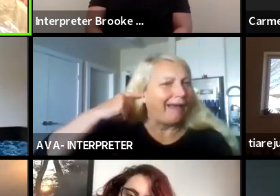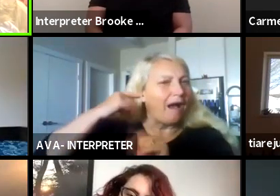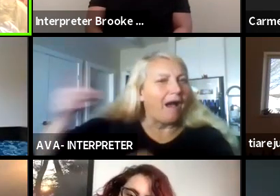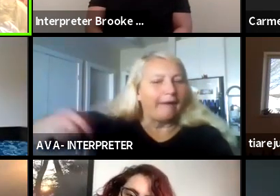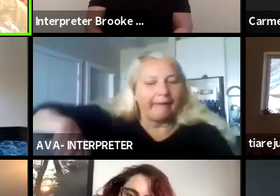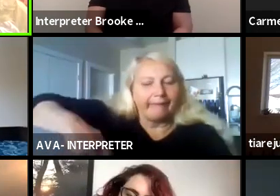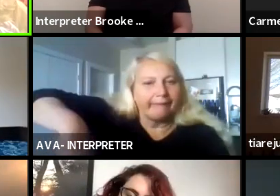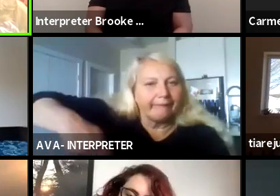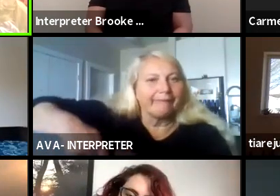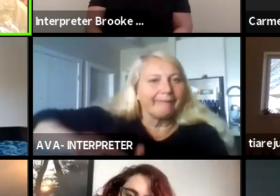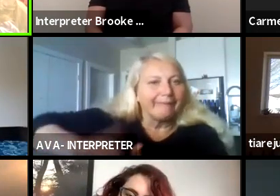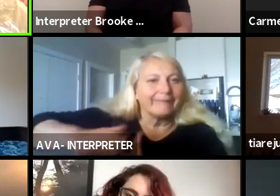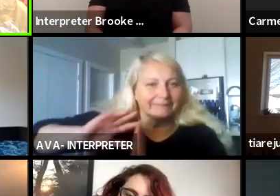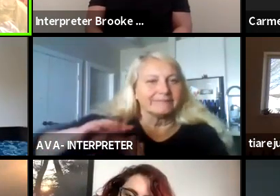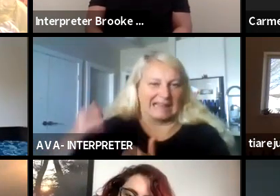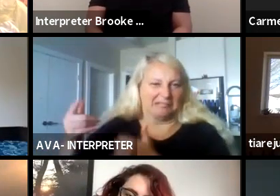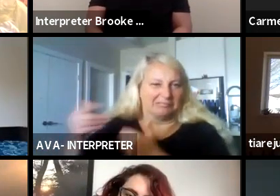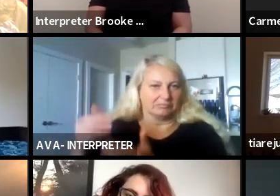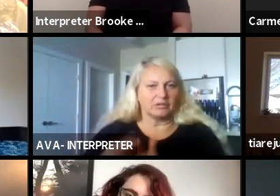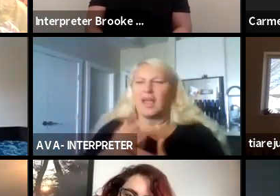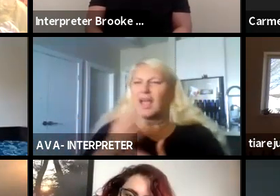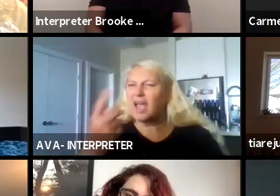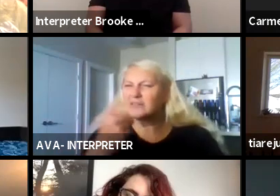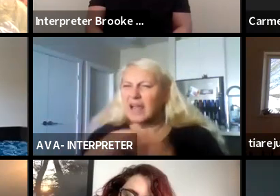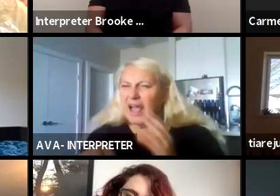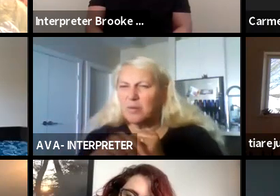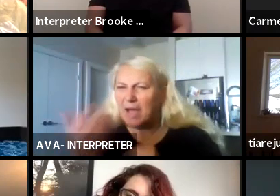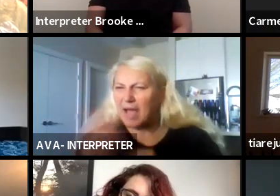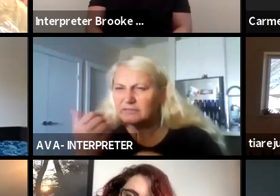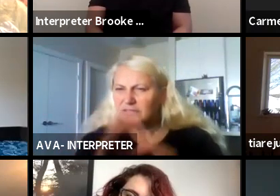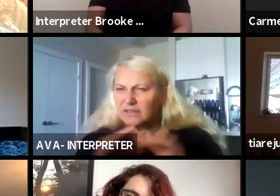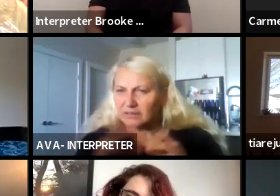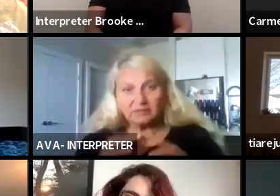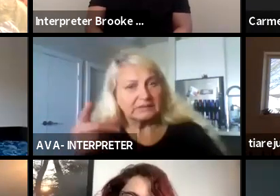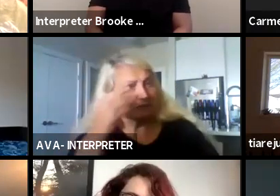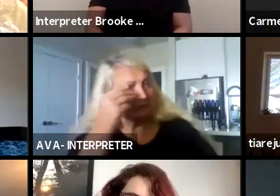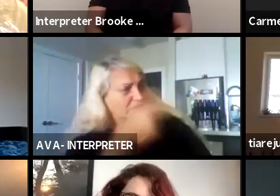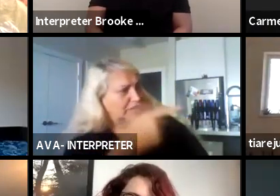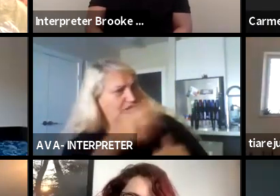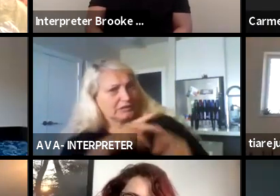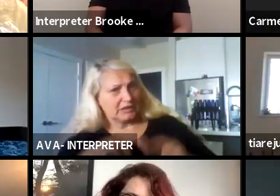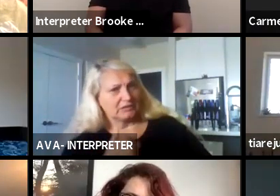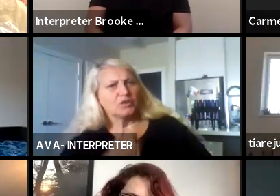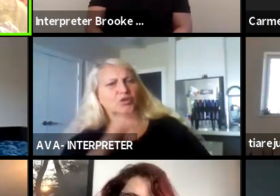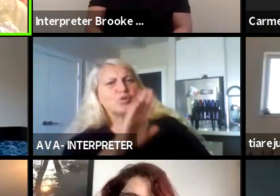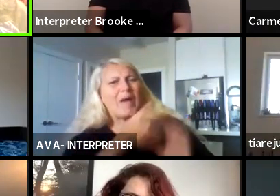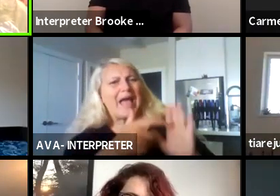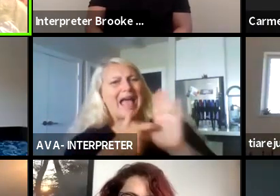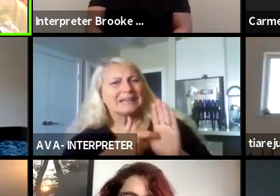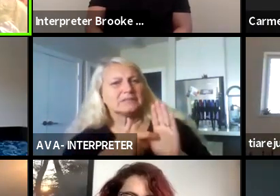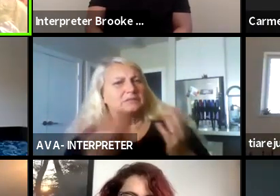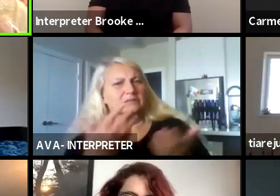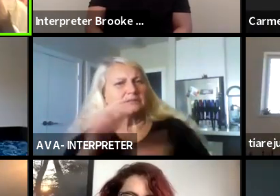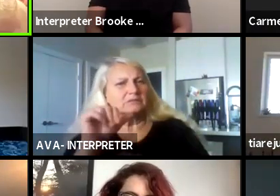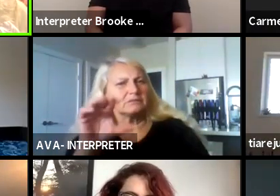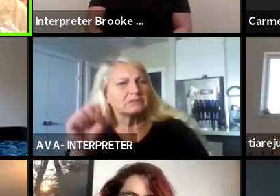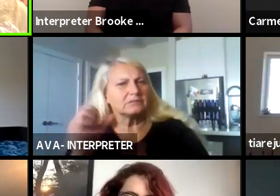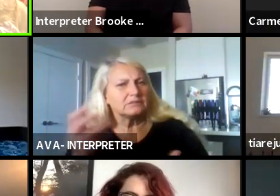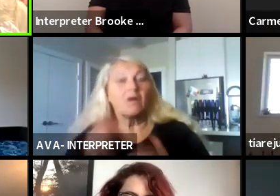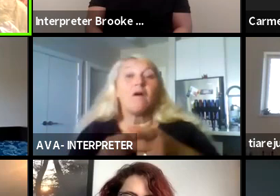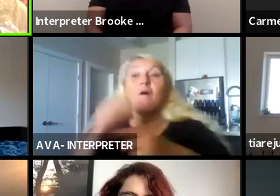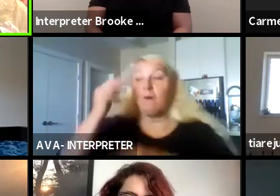What else am I supposed to be talking about? My practice? I think you've said how you are. Access needs. Access needs. So I